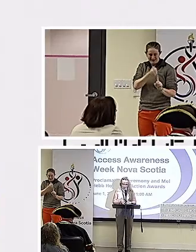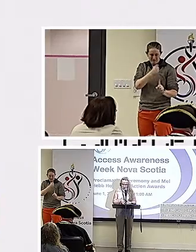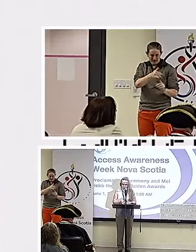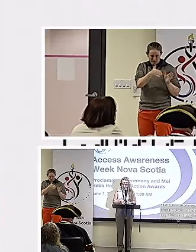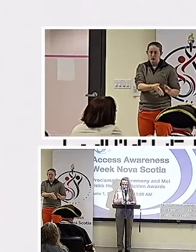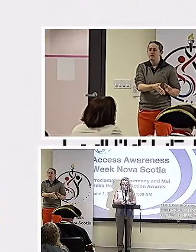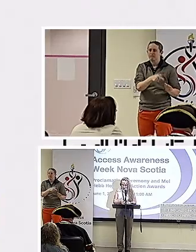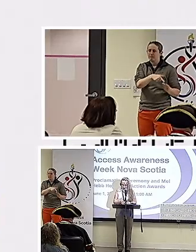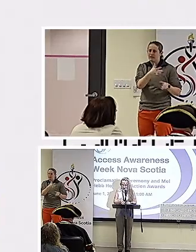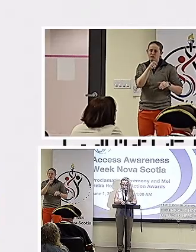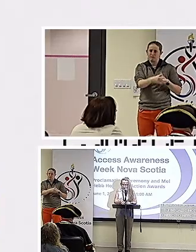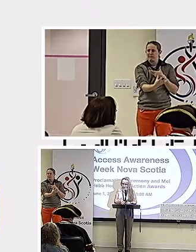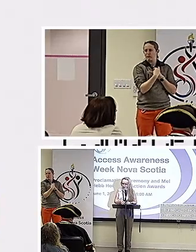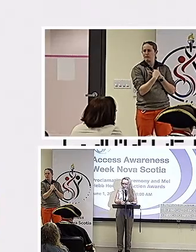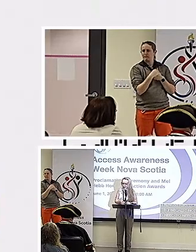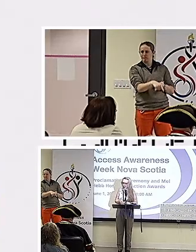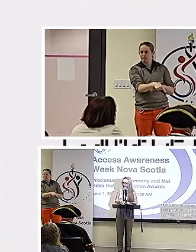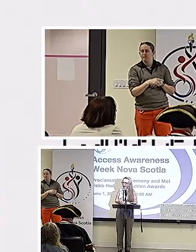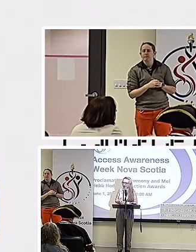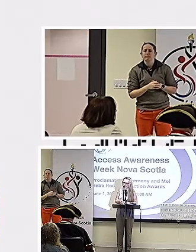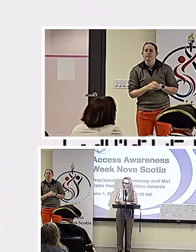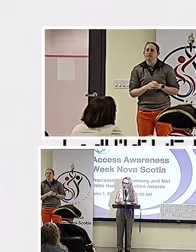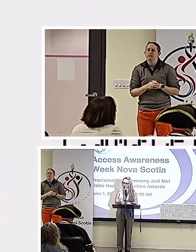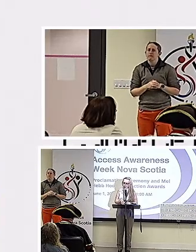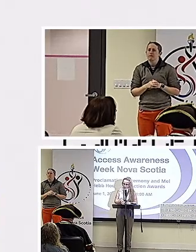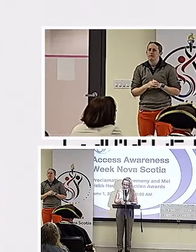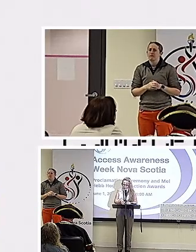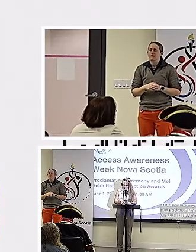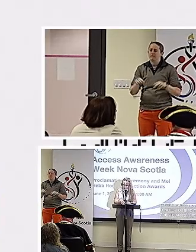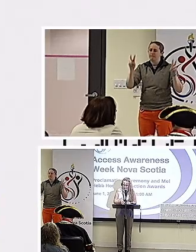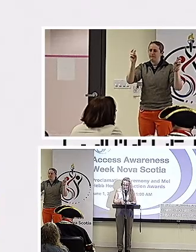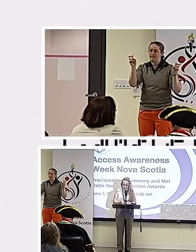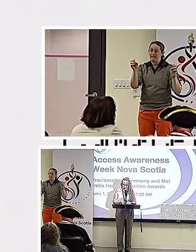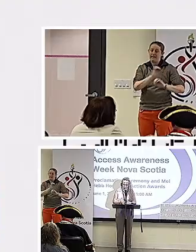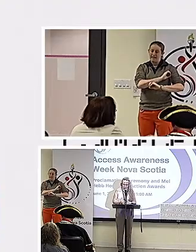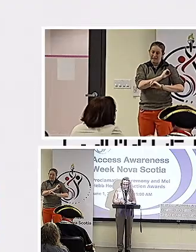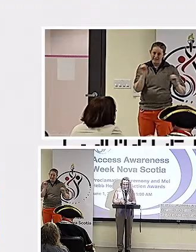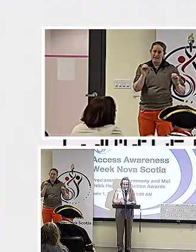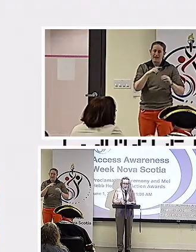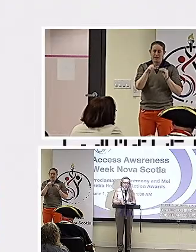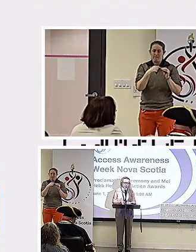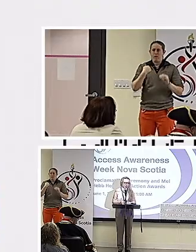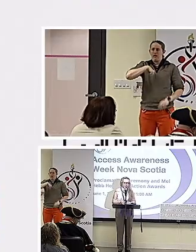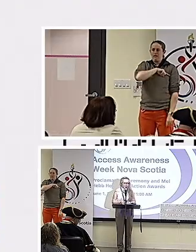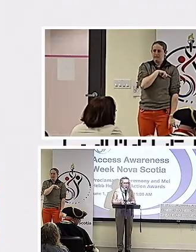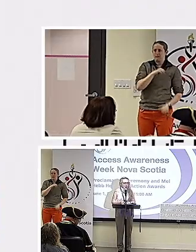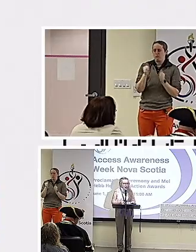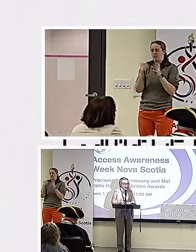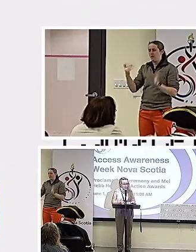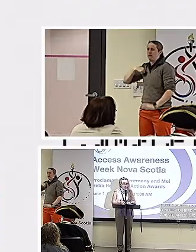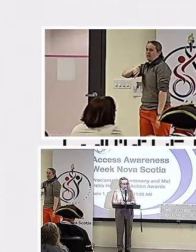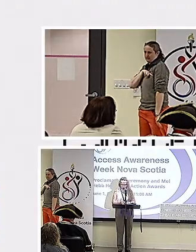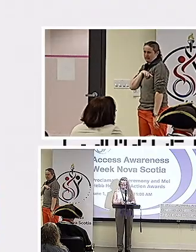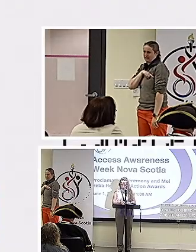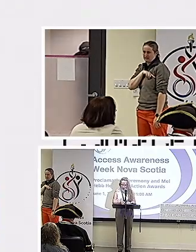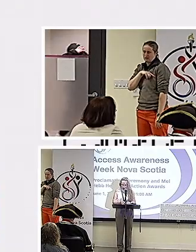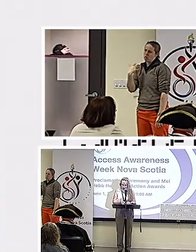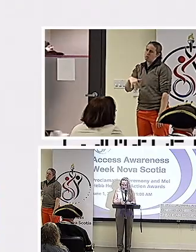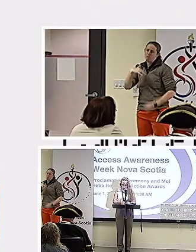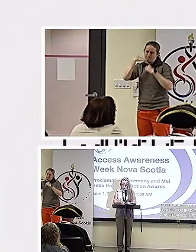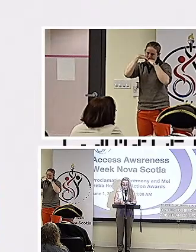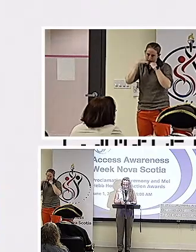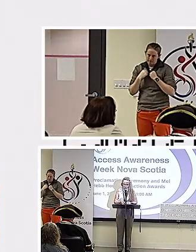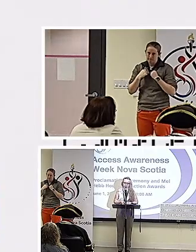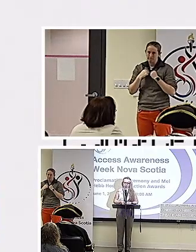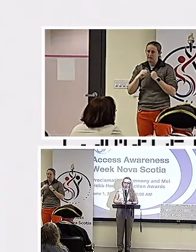There is a deep significance to the phrase of nothing about us without us, because historically, even basic human rights